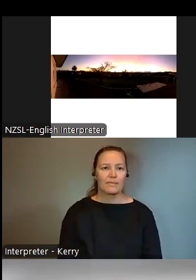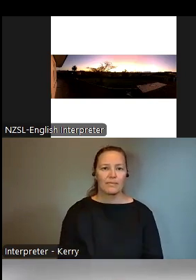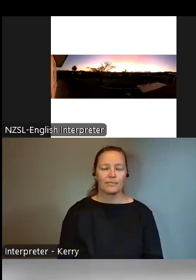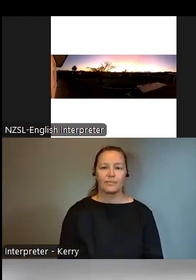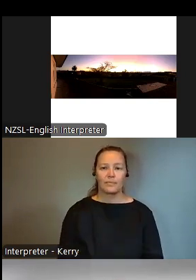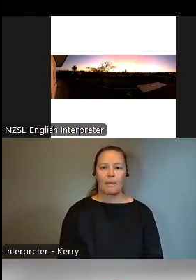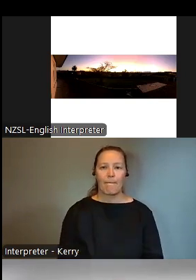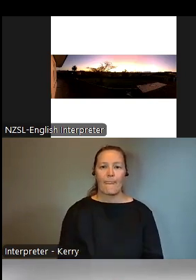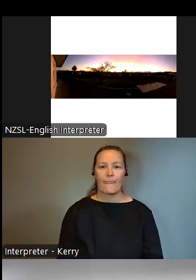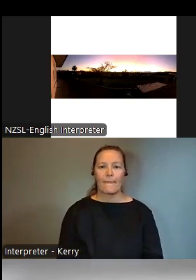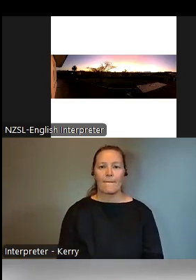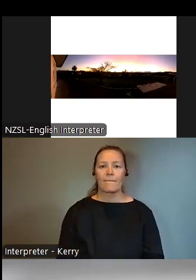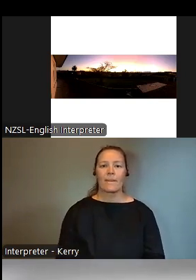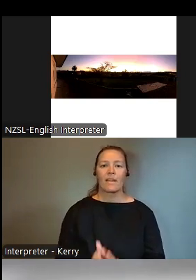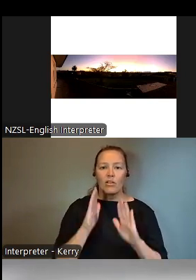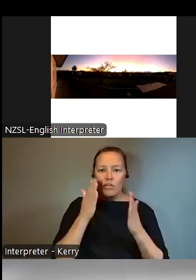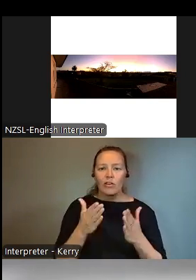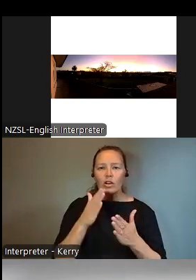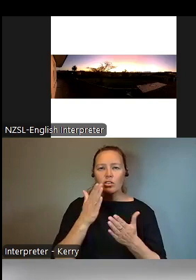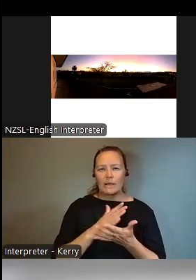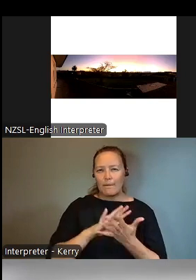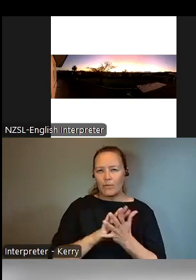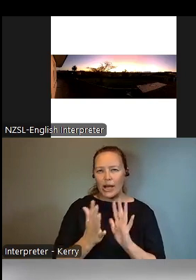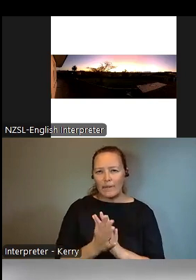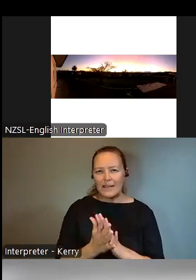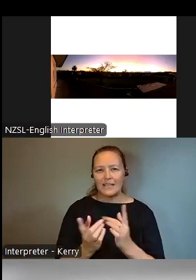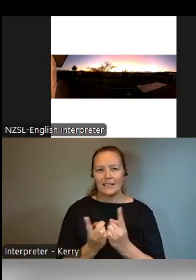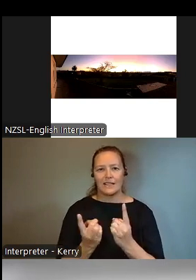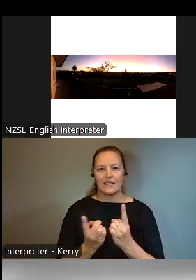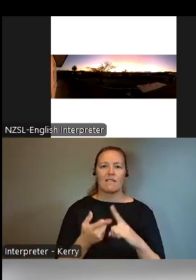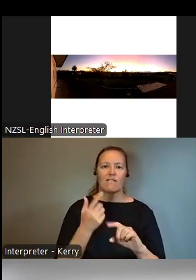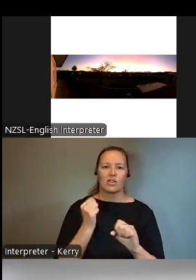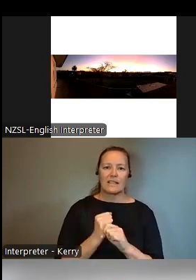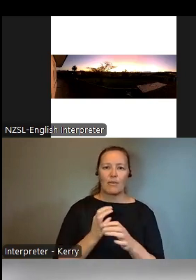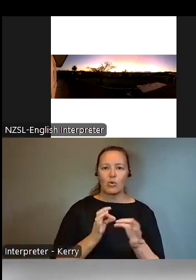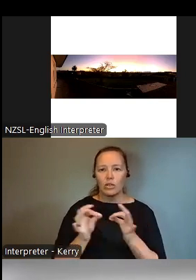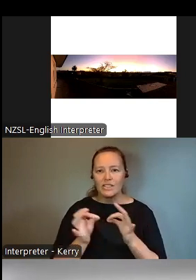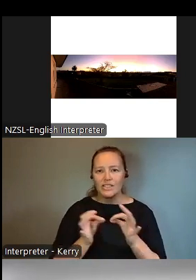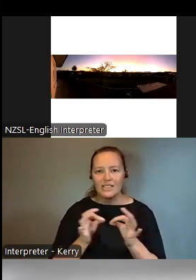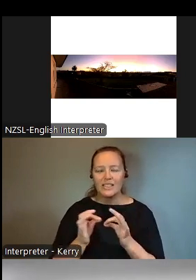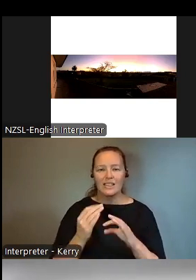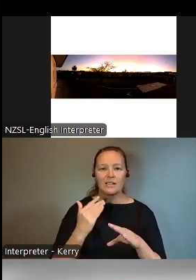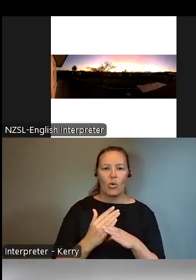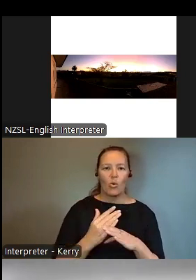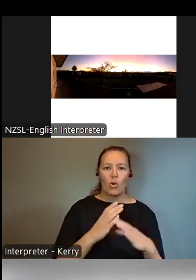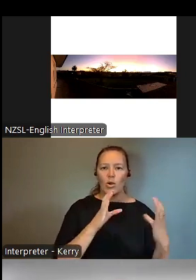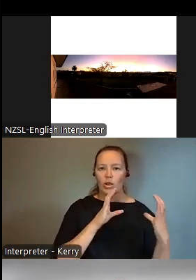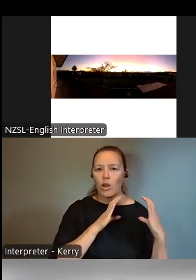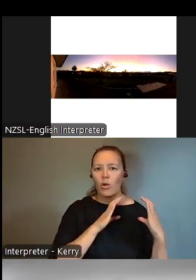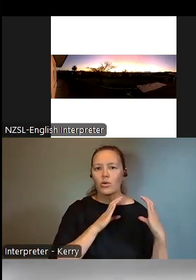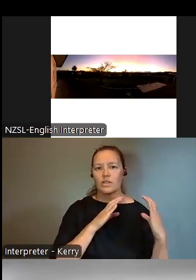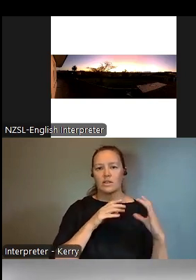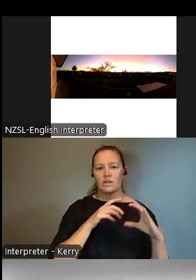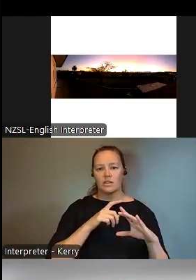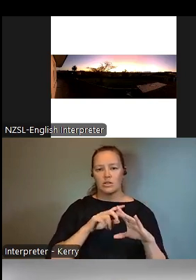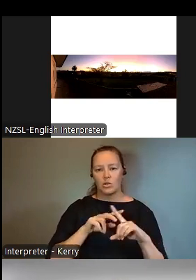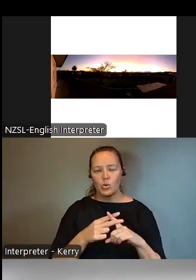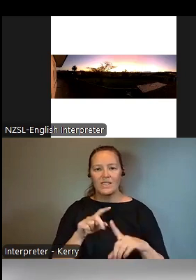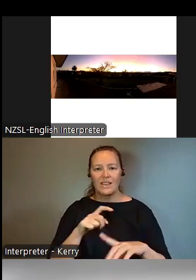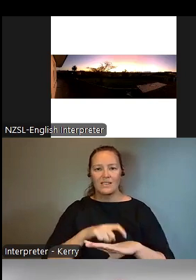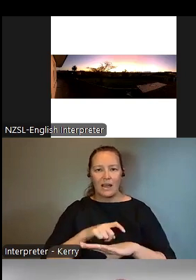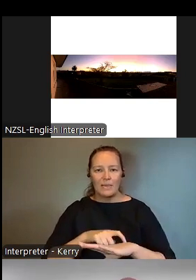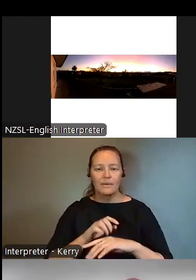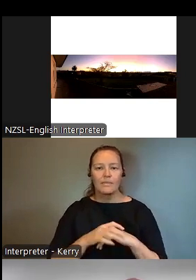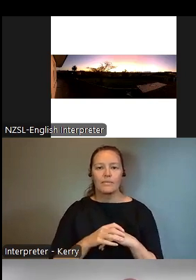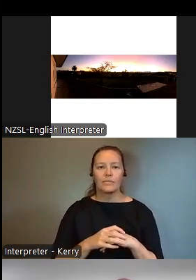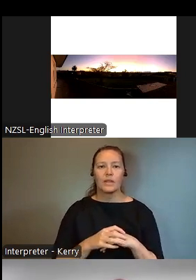incrementally, focus on really pragmatic things like logistics and workload and tools and timing. And then again, we